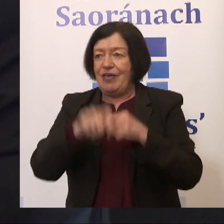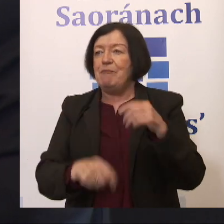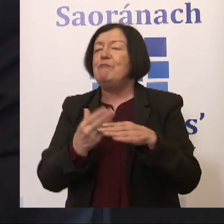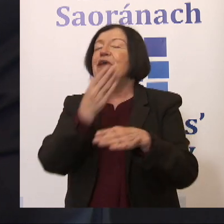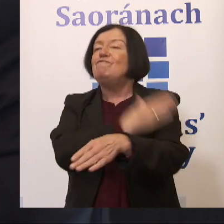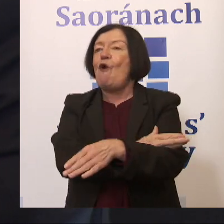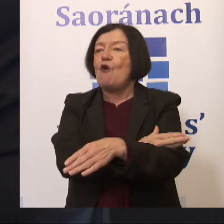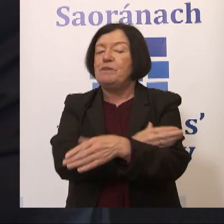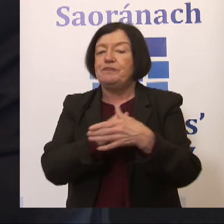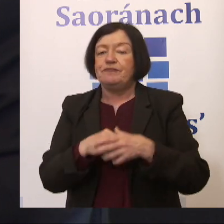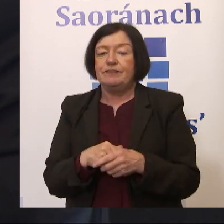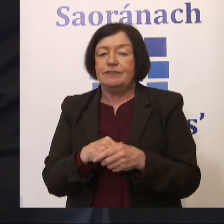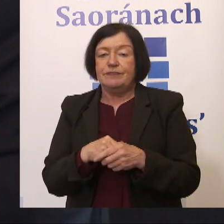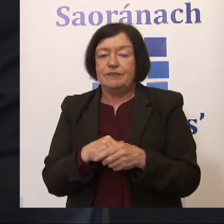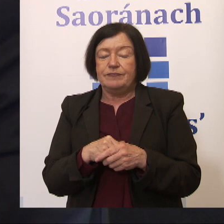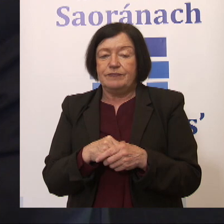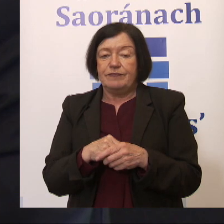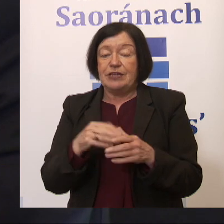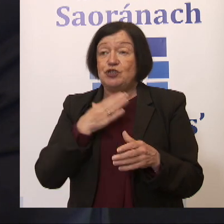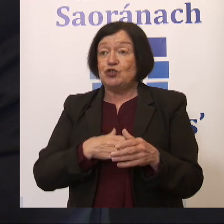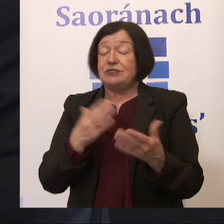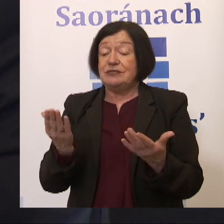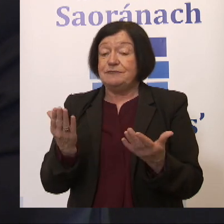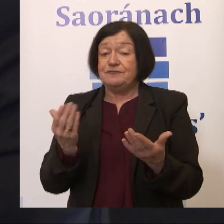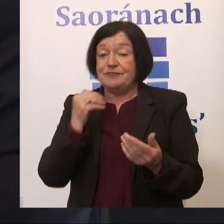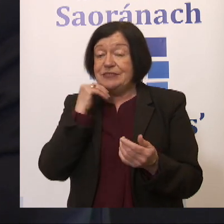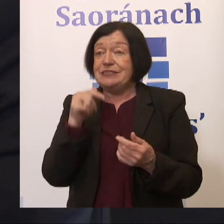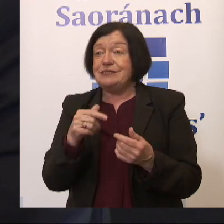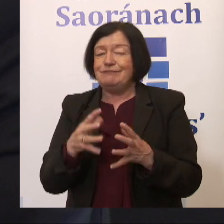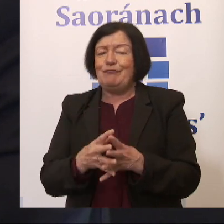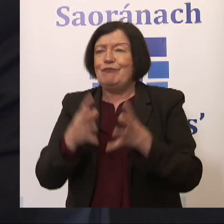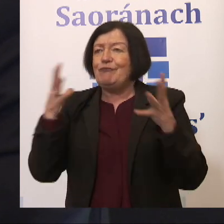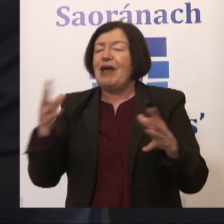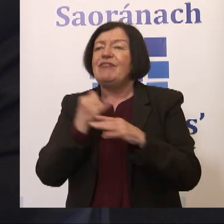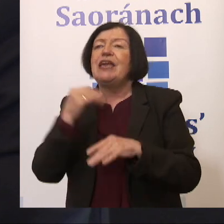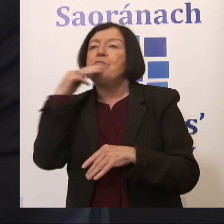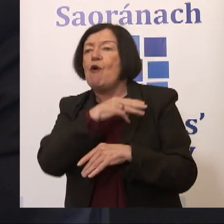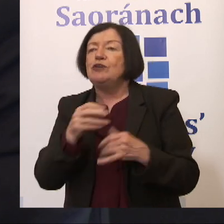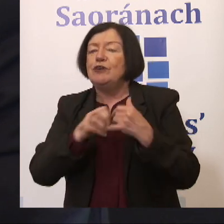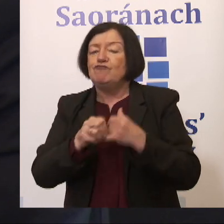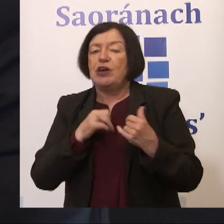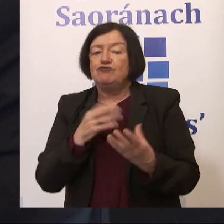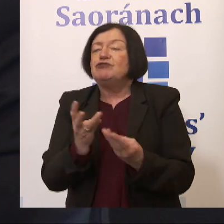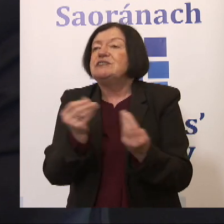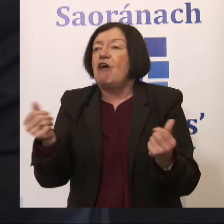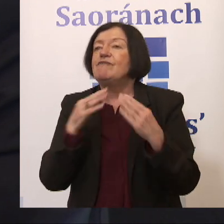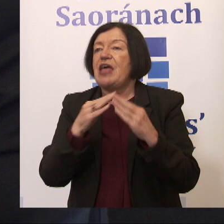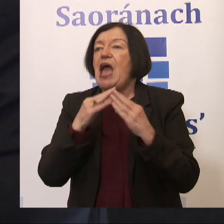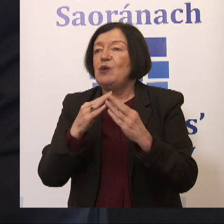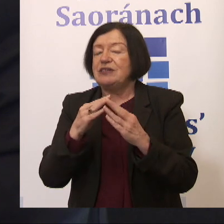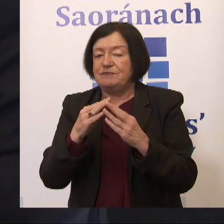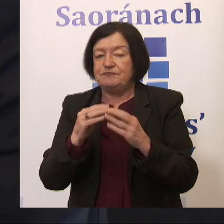before. And just because of the magnitude and the importance of trying to address the housing